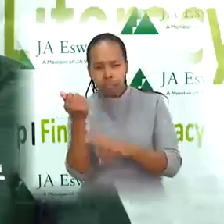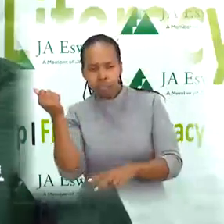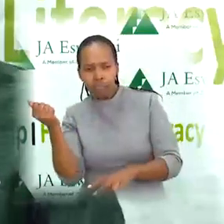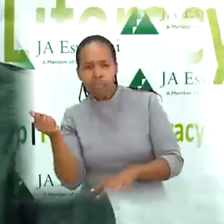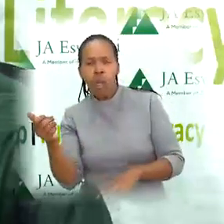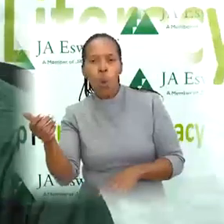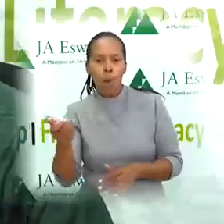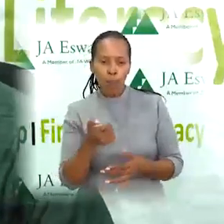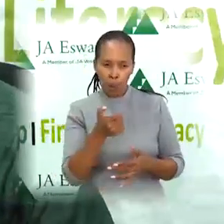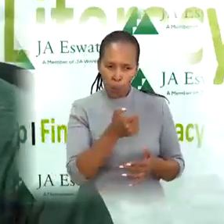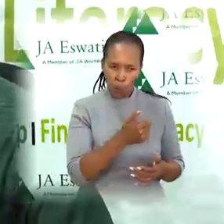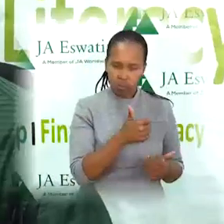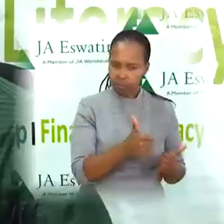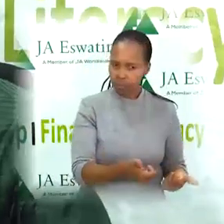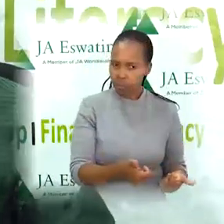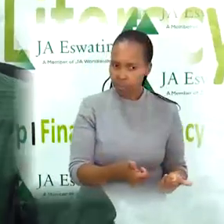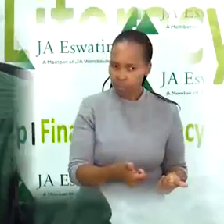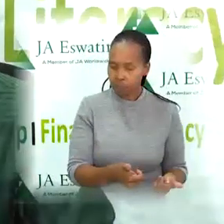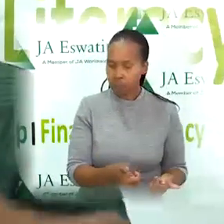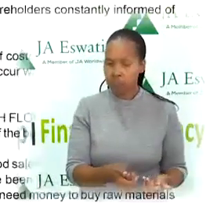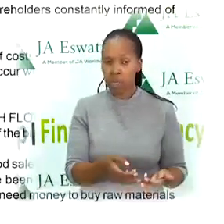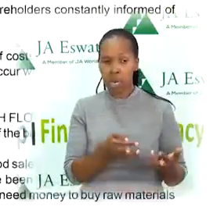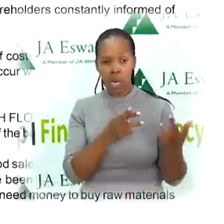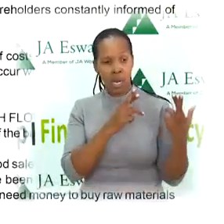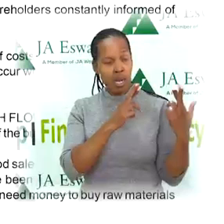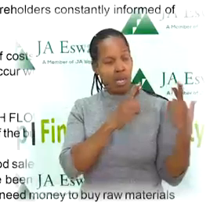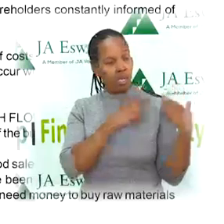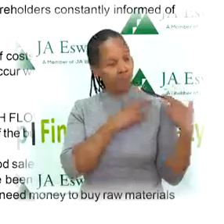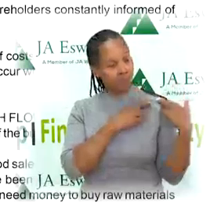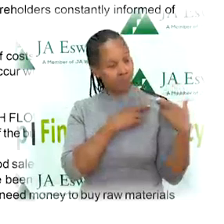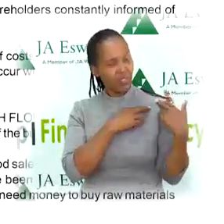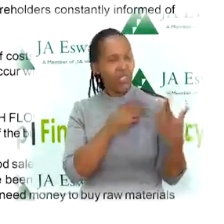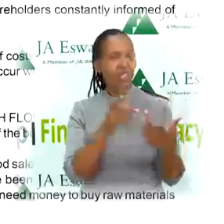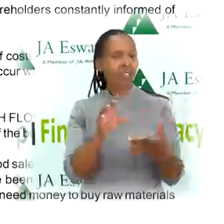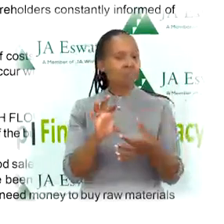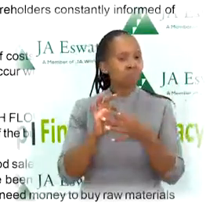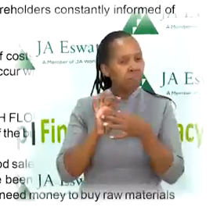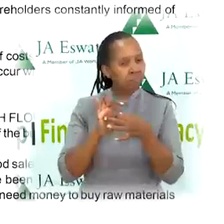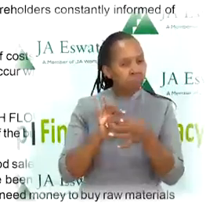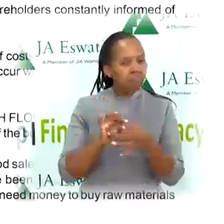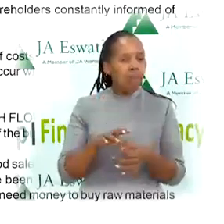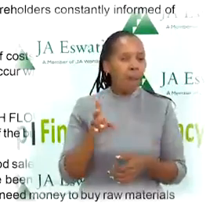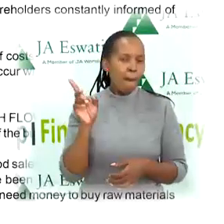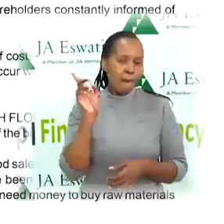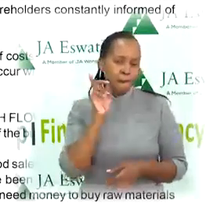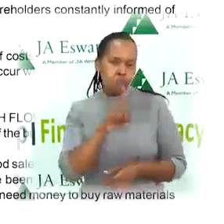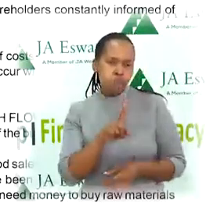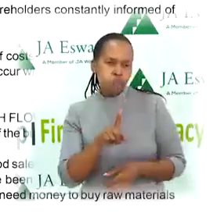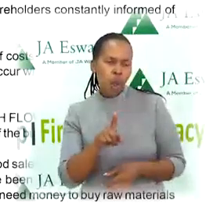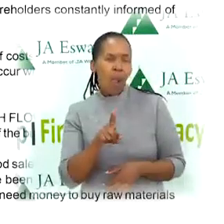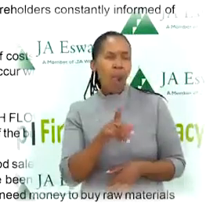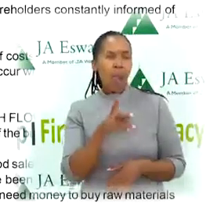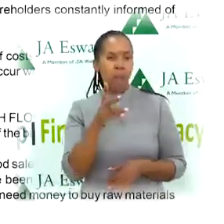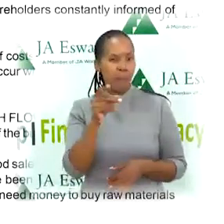The responsibility for the planning and controlling for this process rests with the financial manager. They must